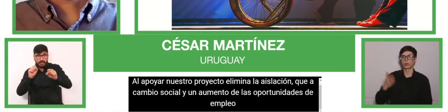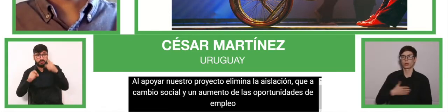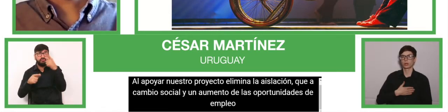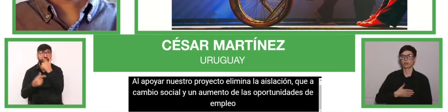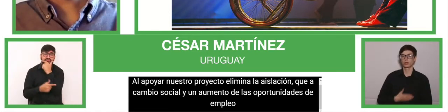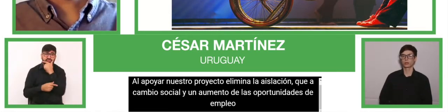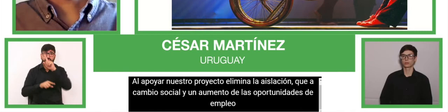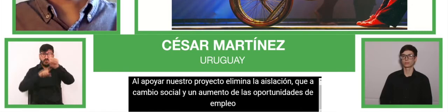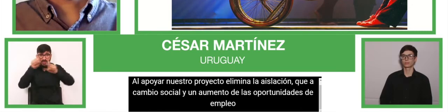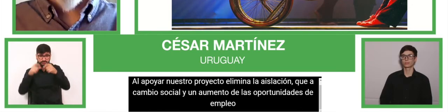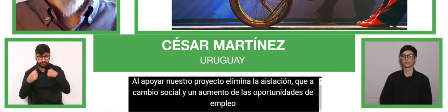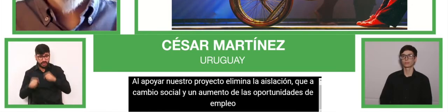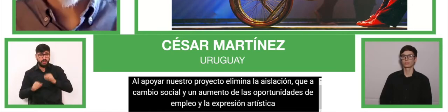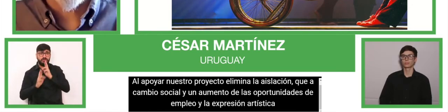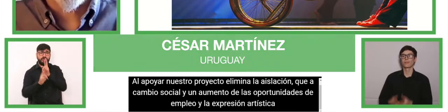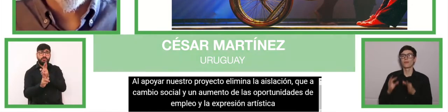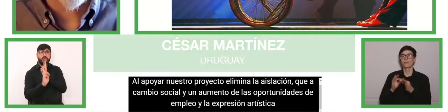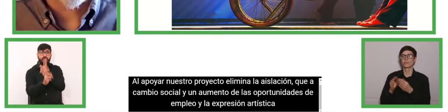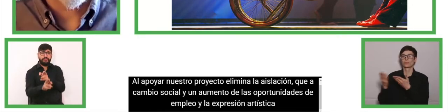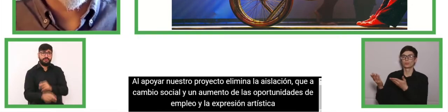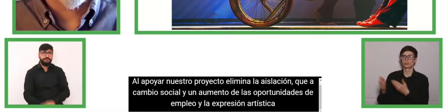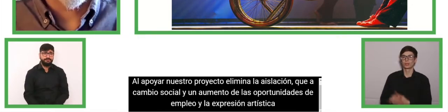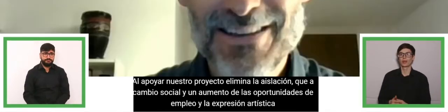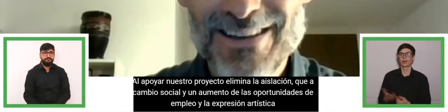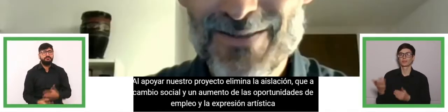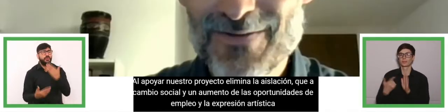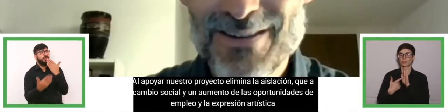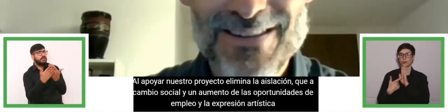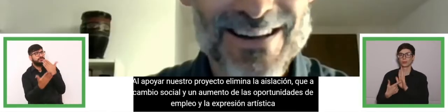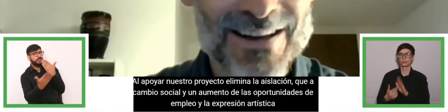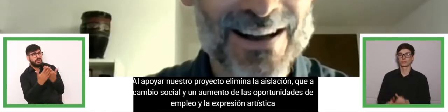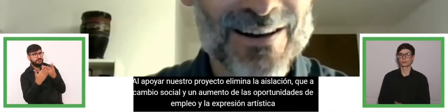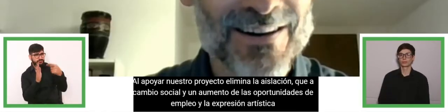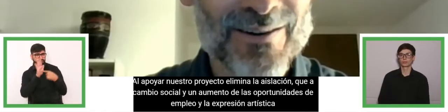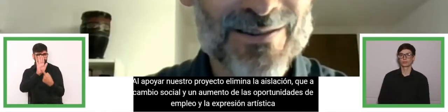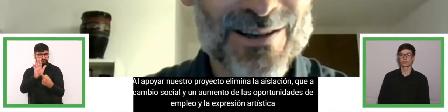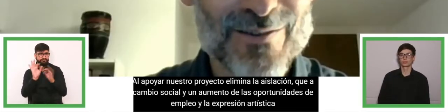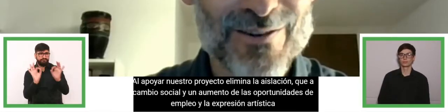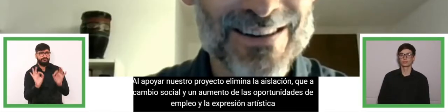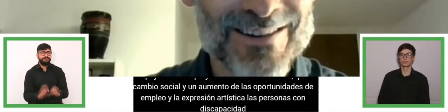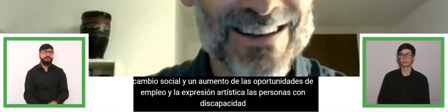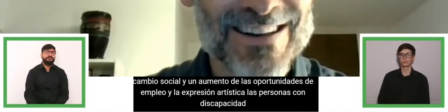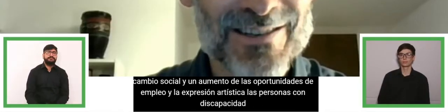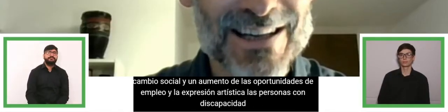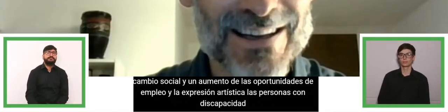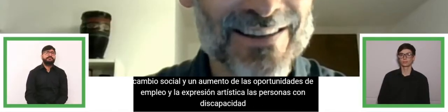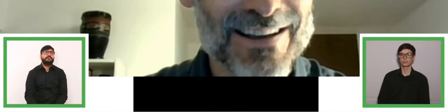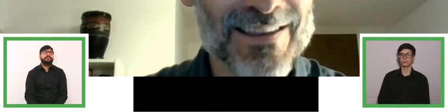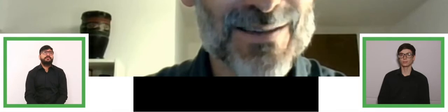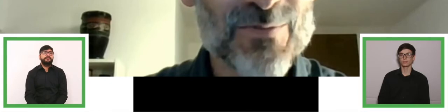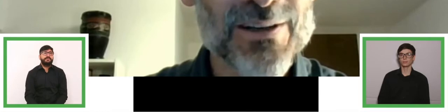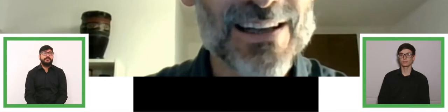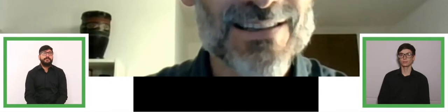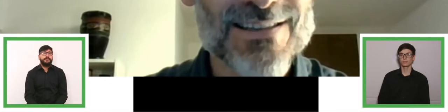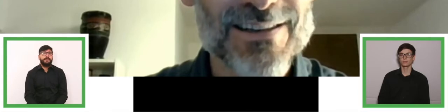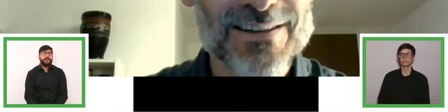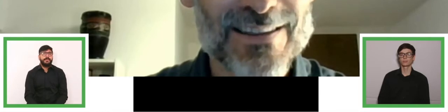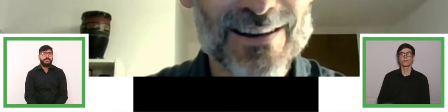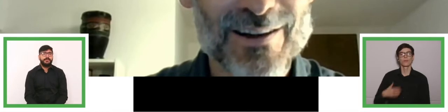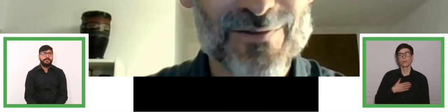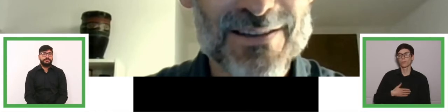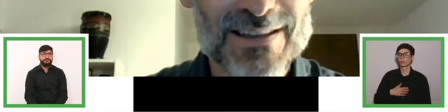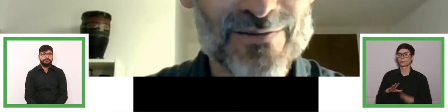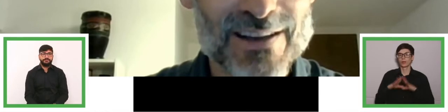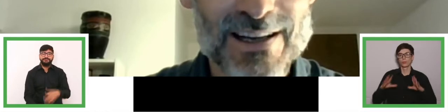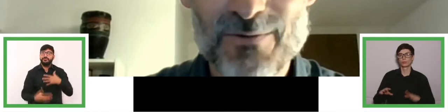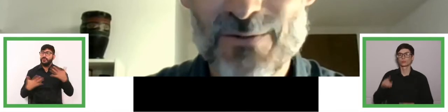Thank you very much, Connie and César. I always love your energy. I think at this point last year at